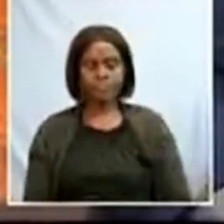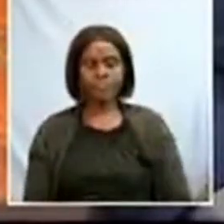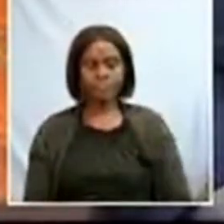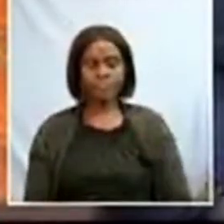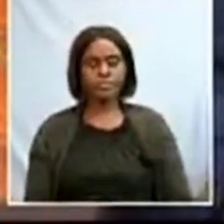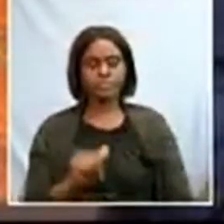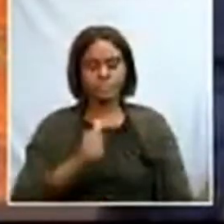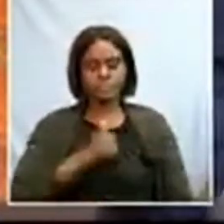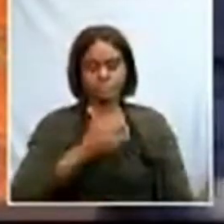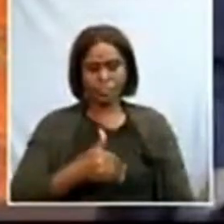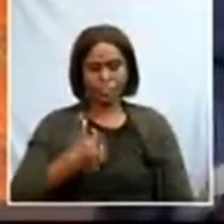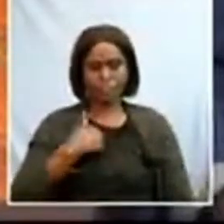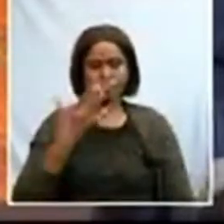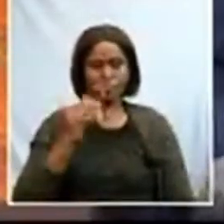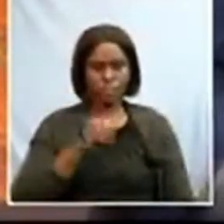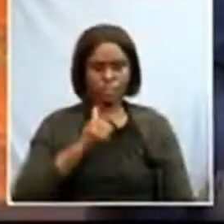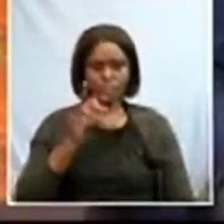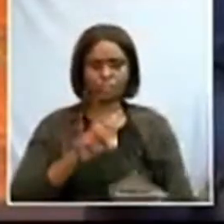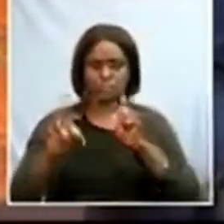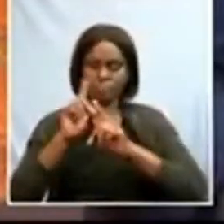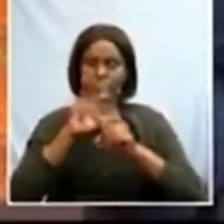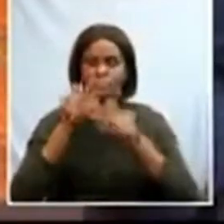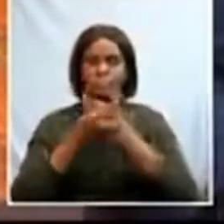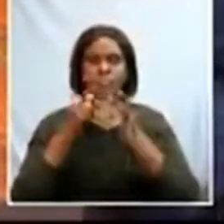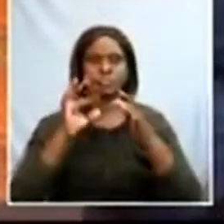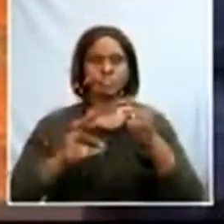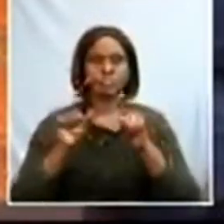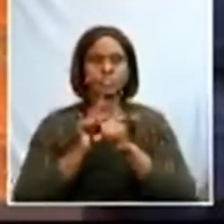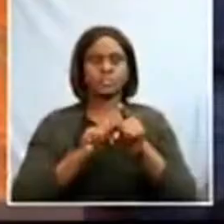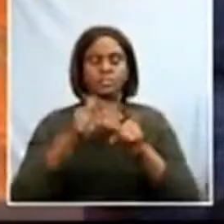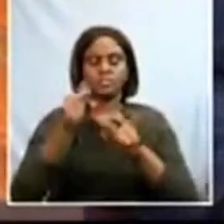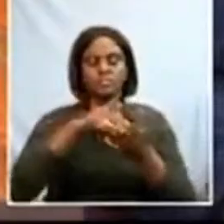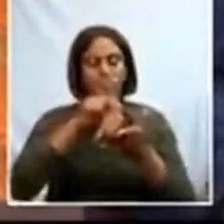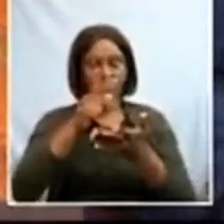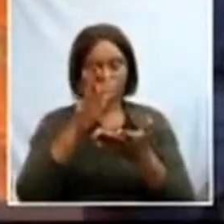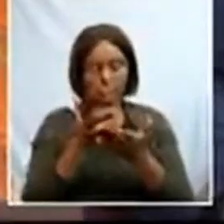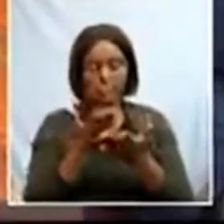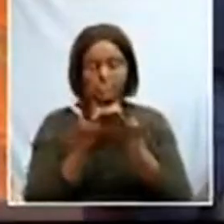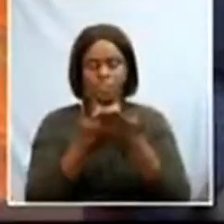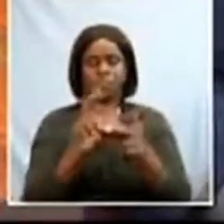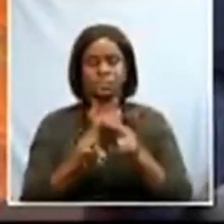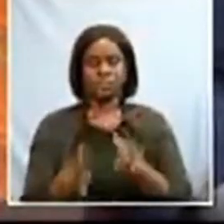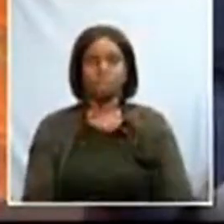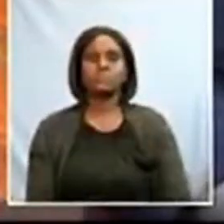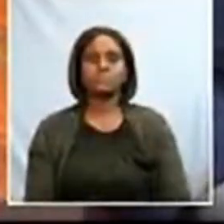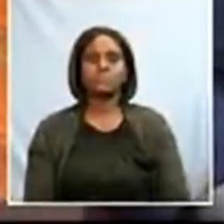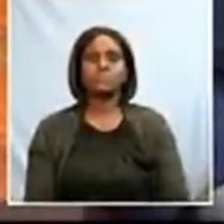we took it serious then, and we engaged all the beneficiaries, and now they are paying. I submit, Chair.